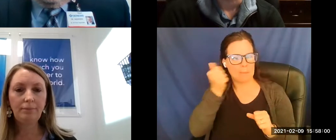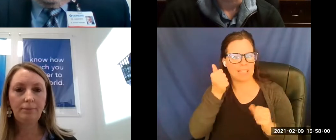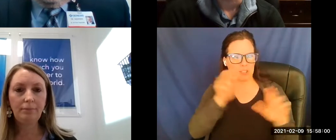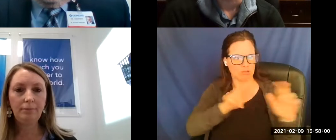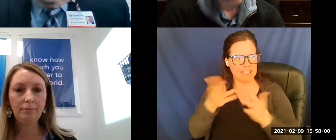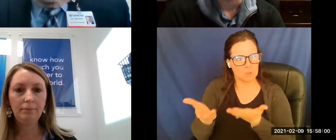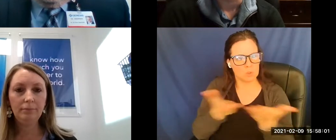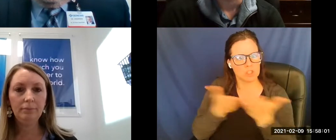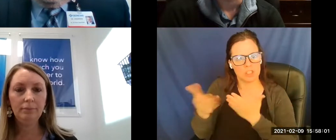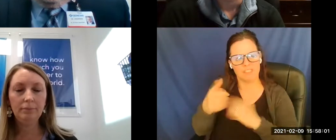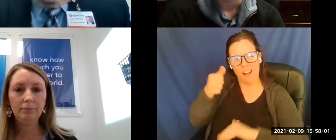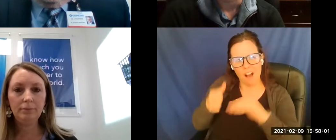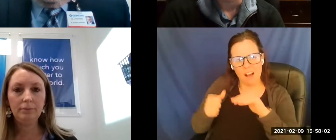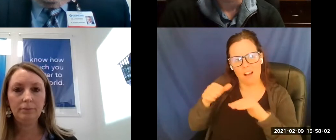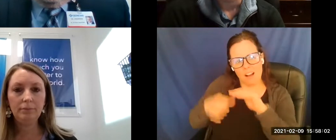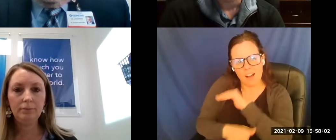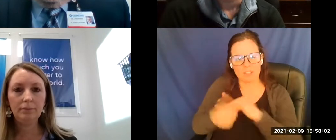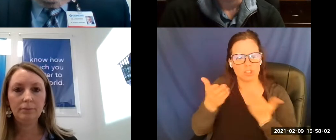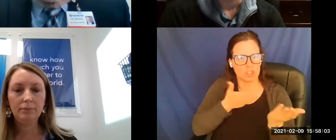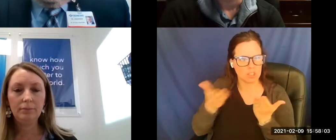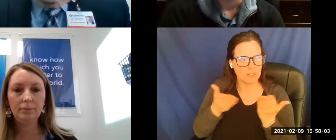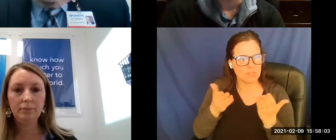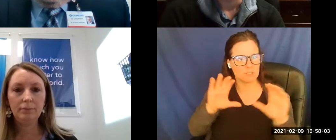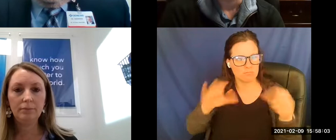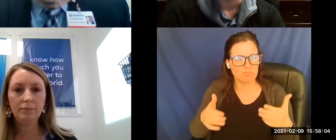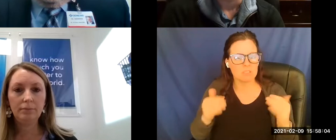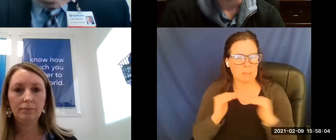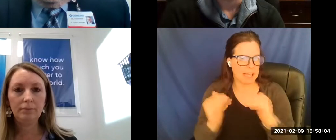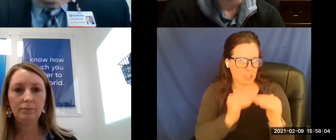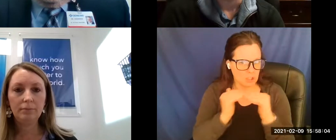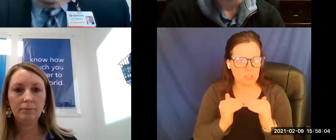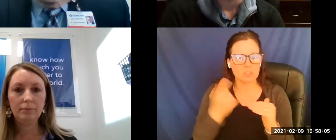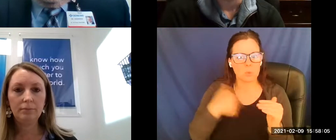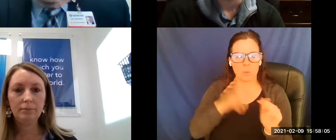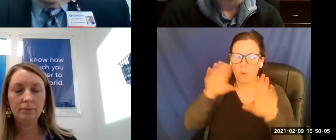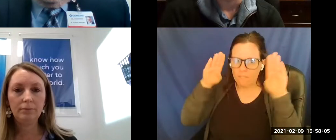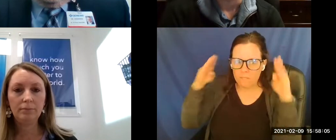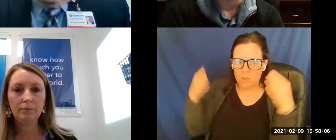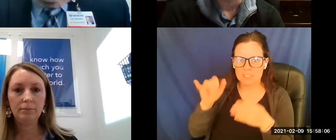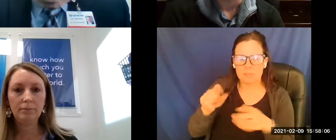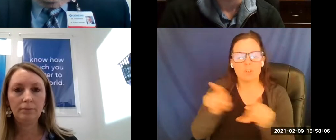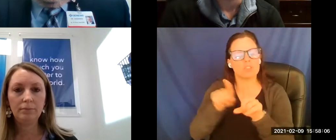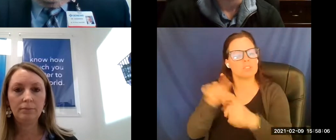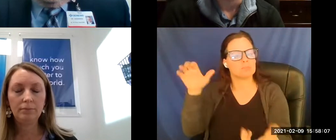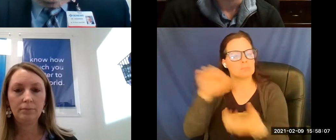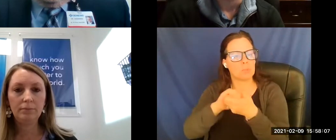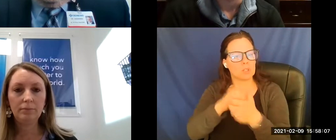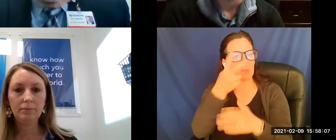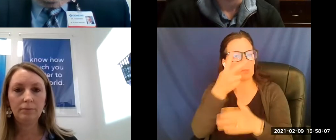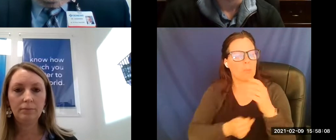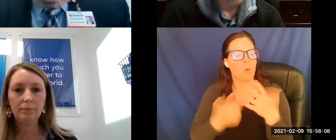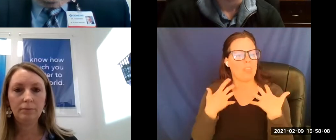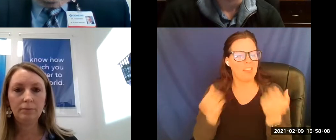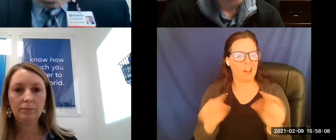of the equity issues and that sort of thing. And so we will focus there, but we will also continue to partner with both health departments